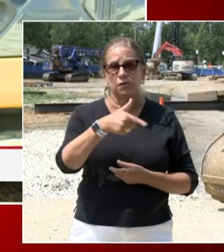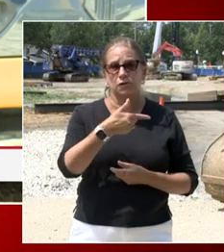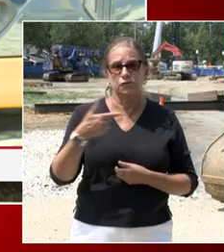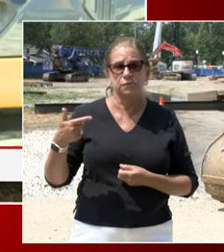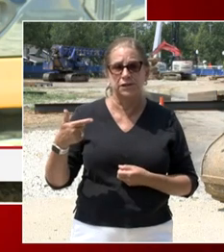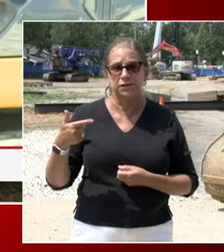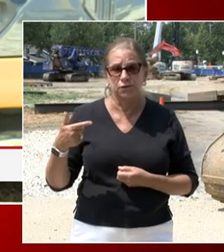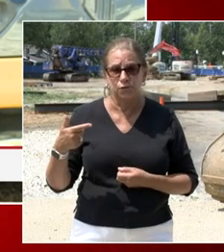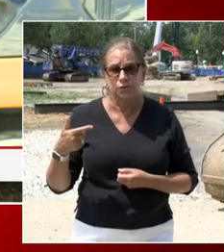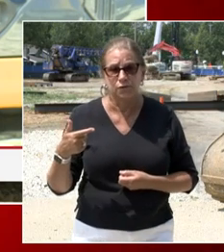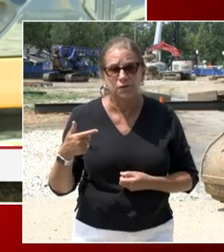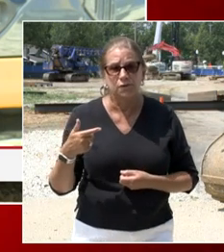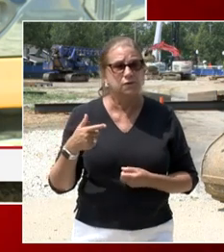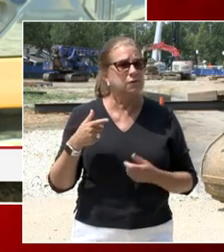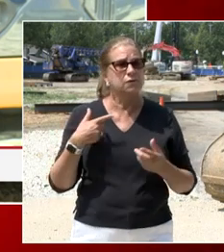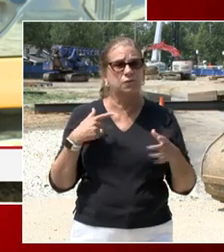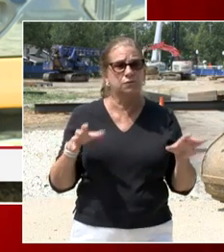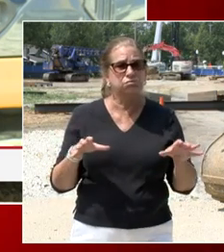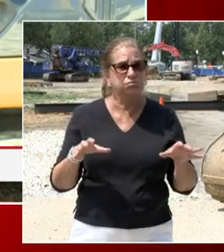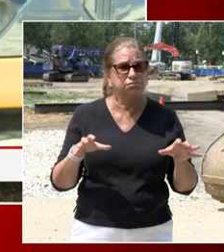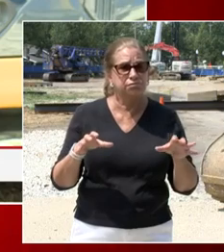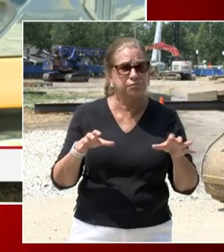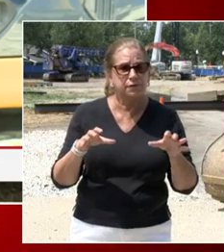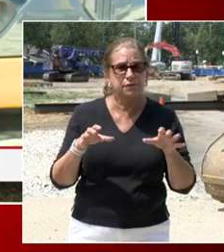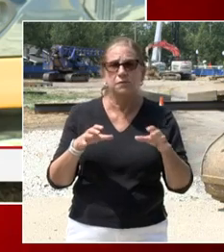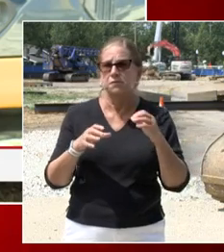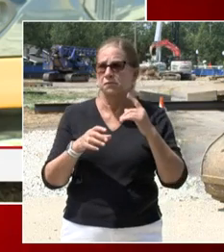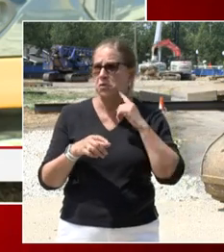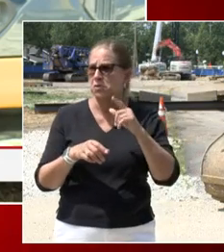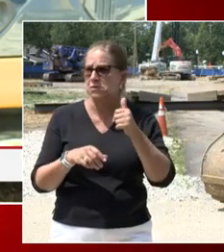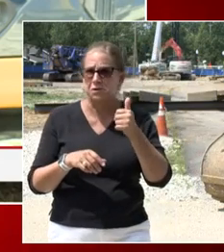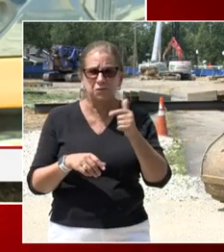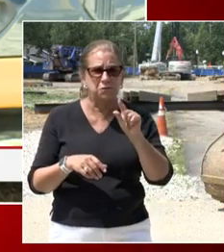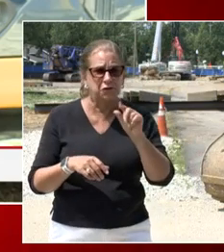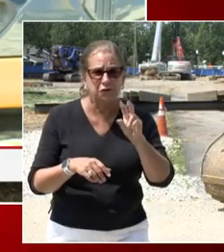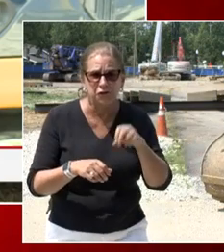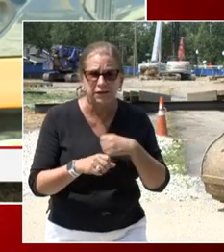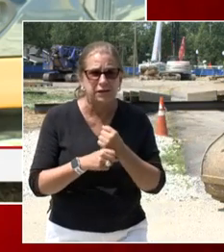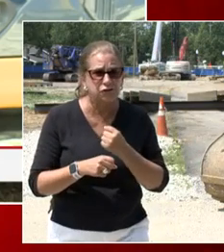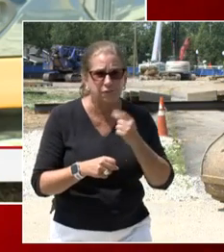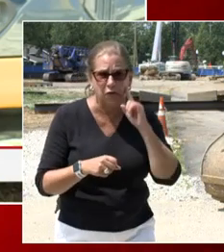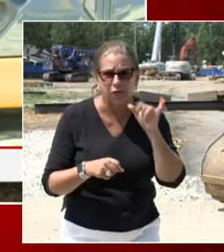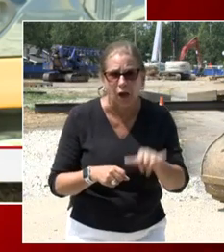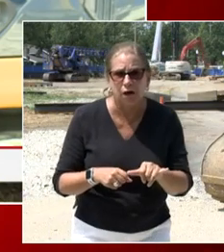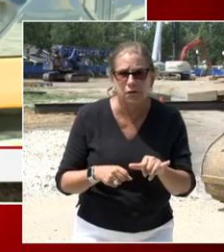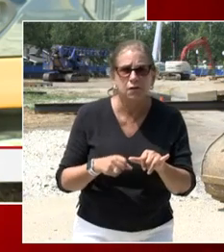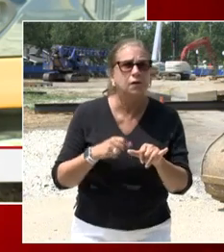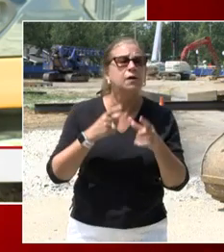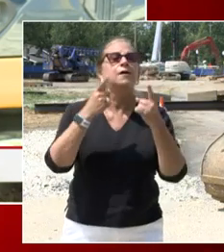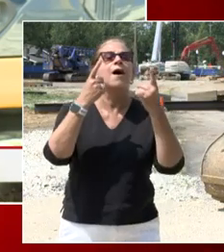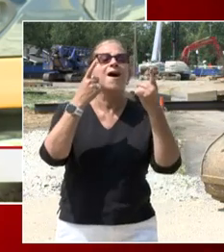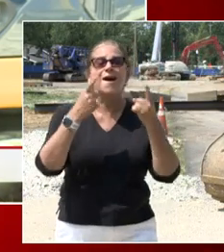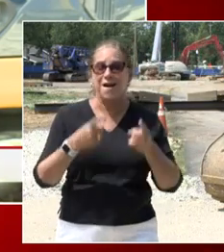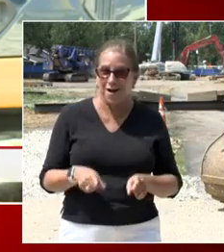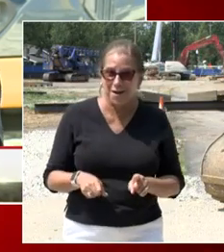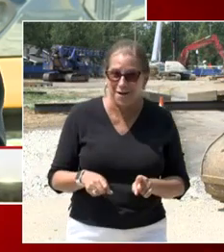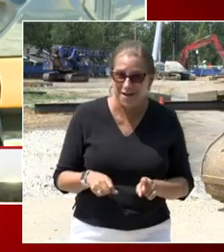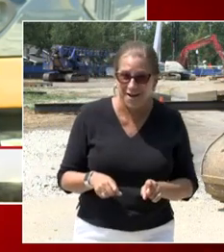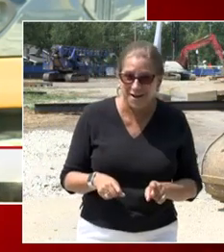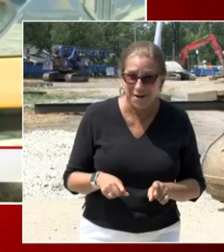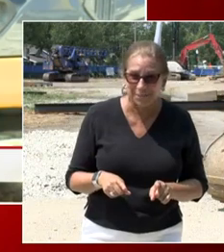doing this for decades, since the former founding board